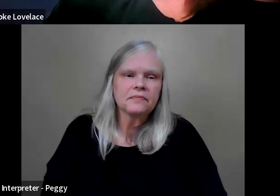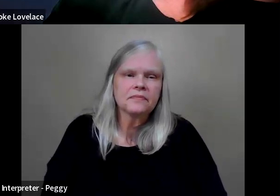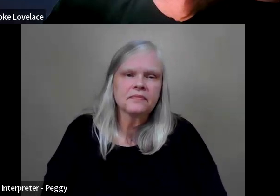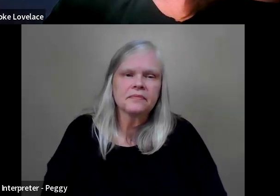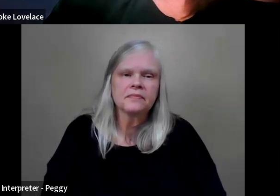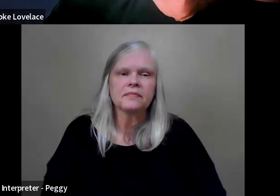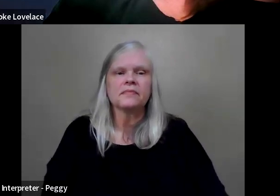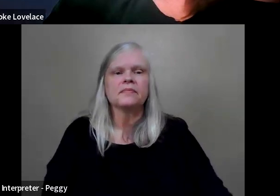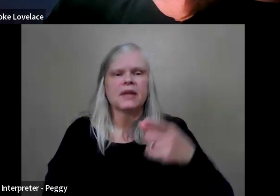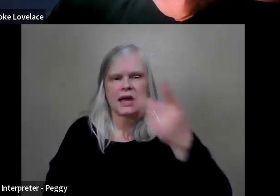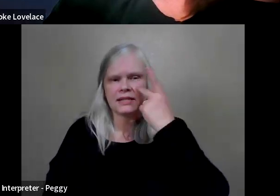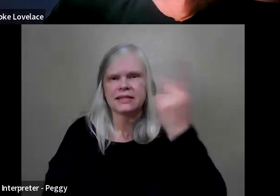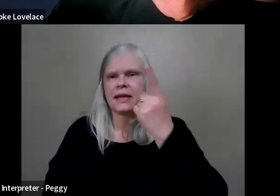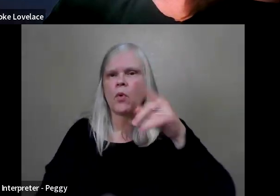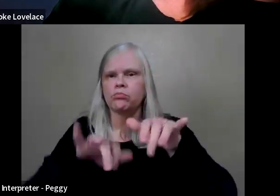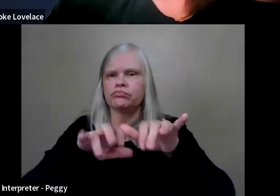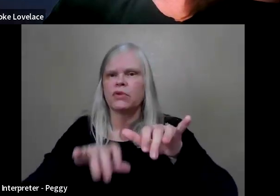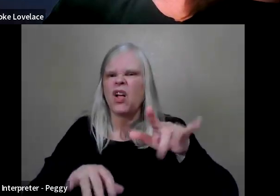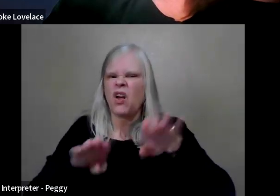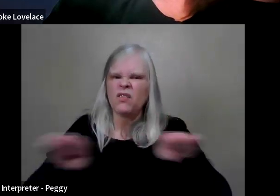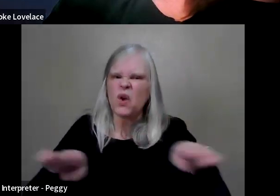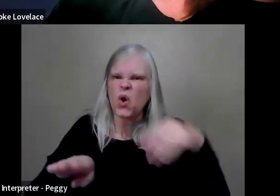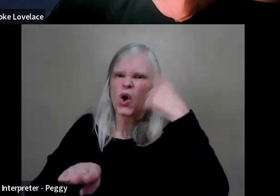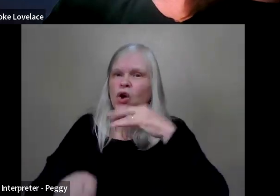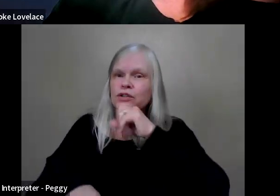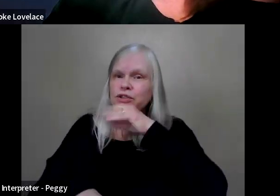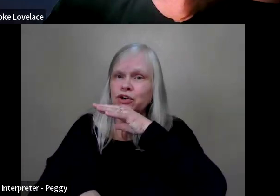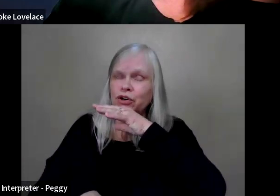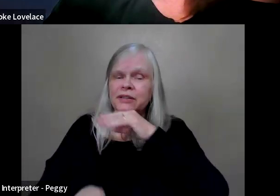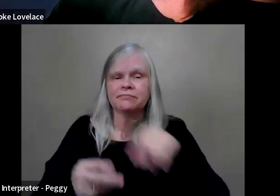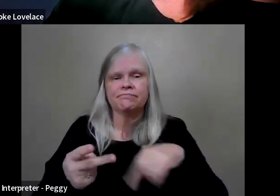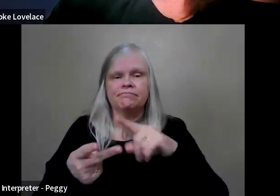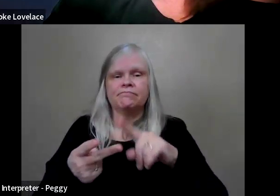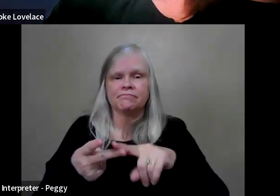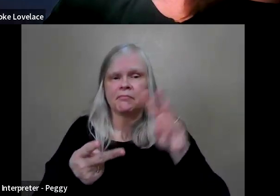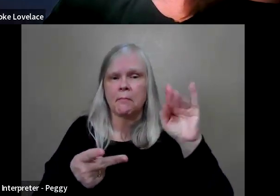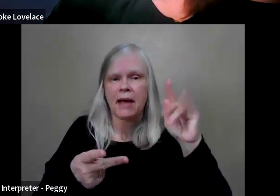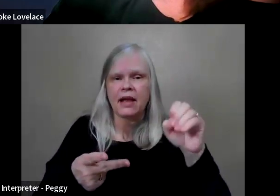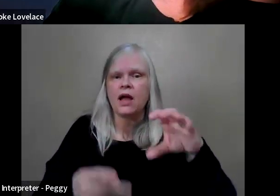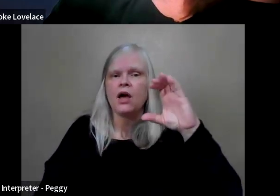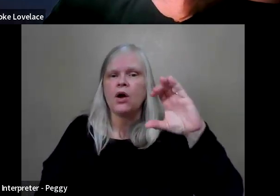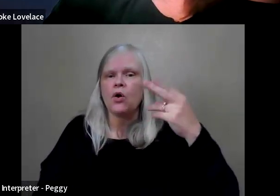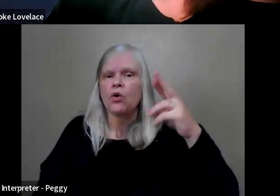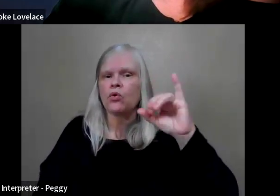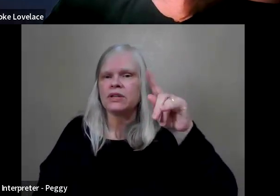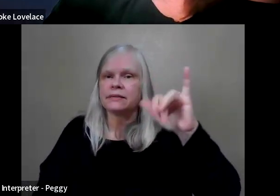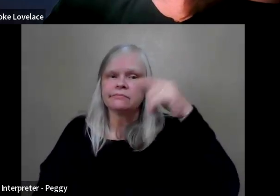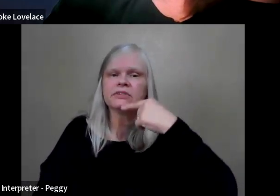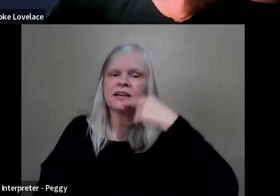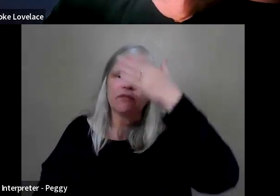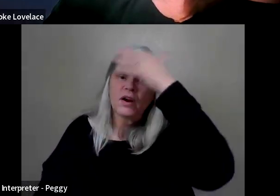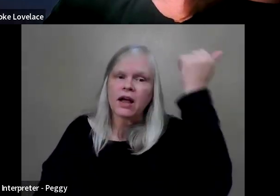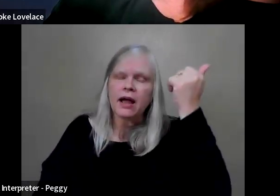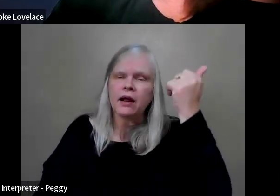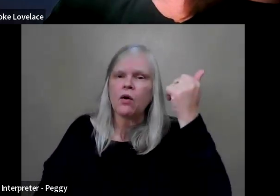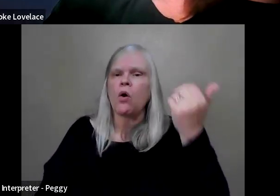See in the chat. The floor still looks dirty, says Mike. Christy says they have forgotten or have reread